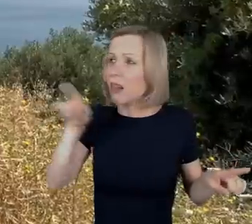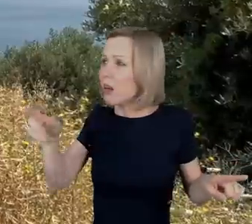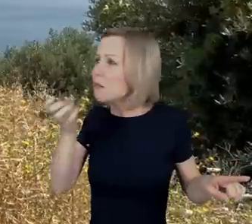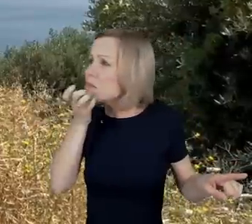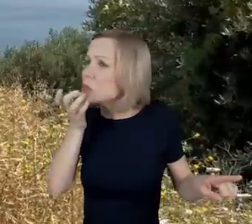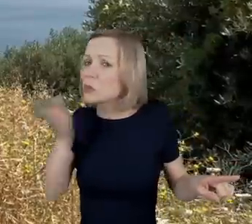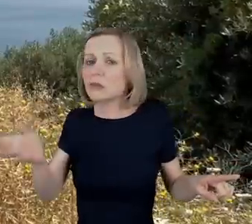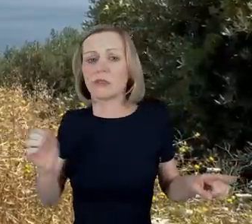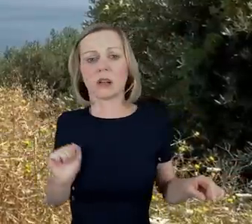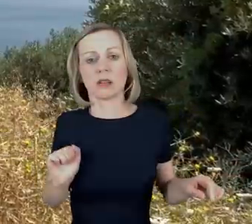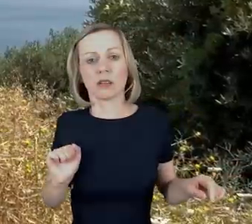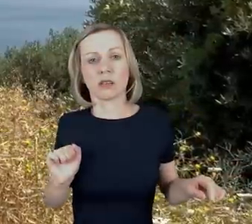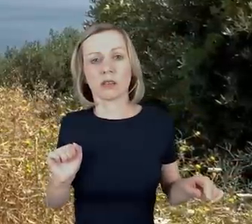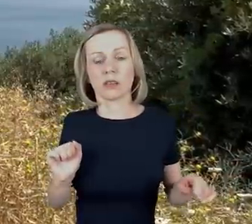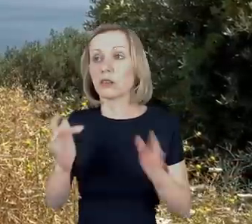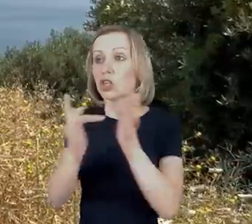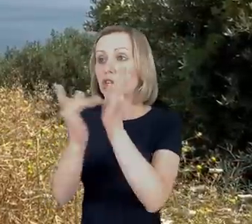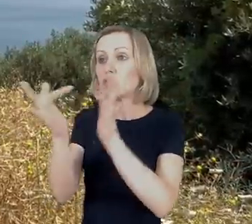away.